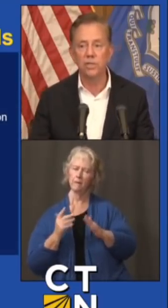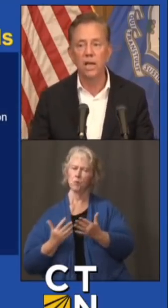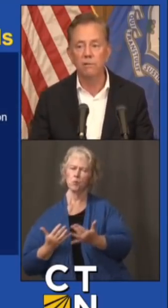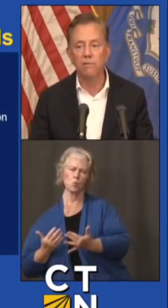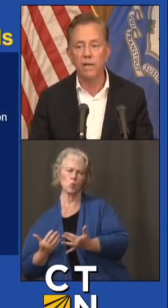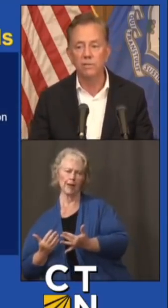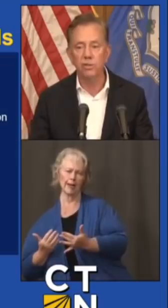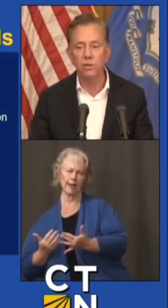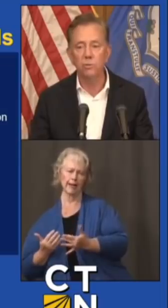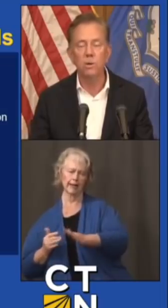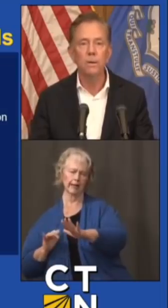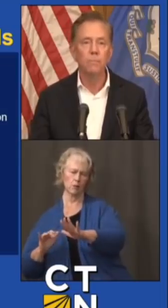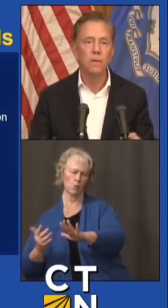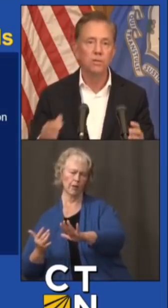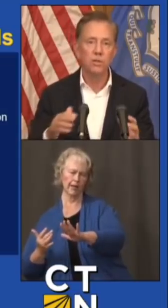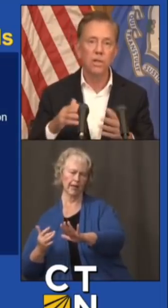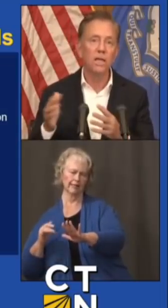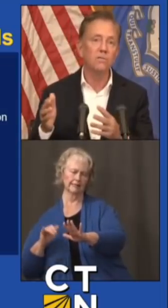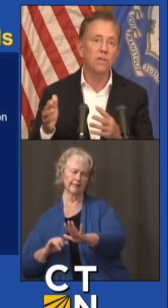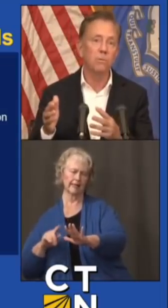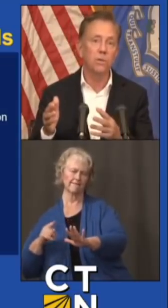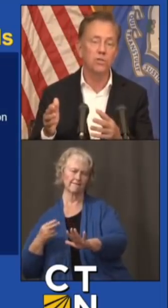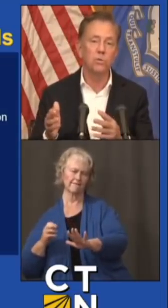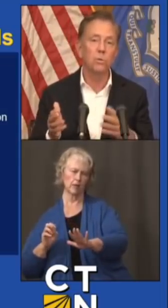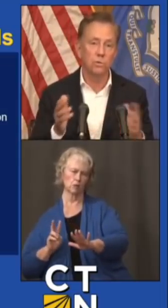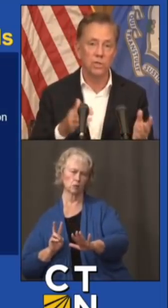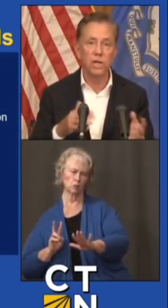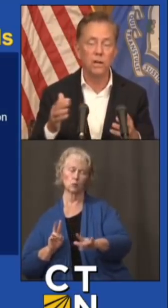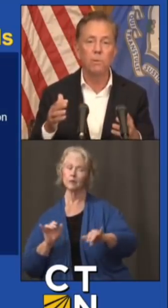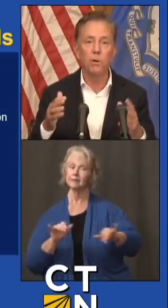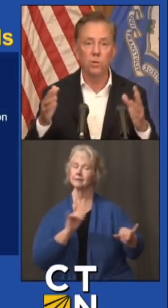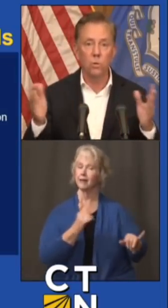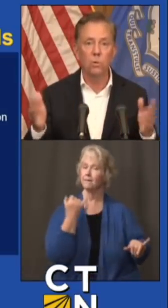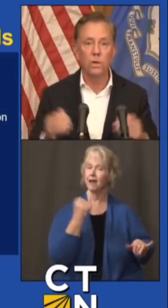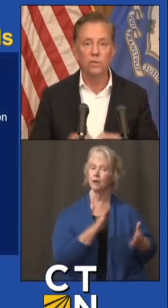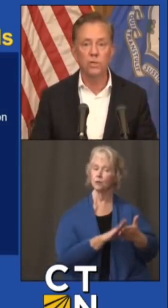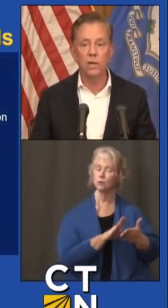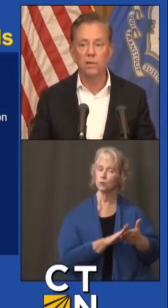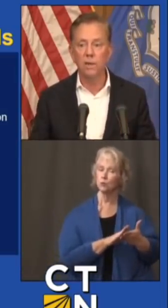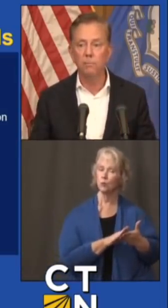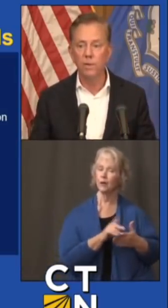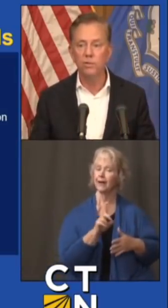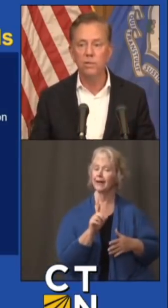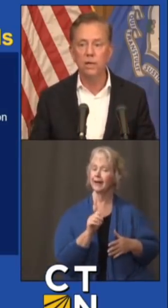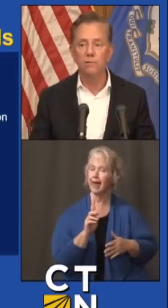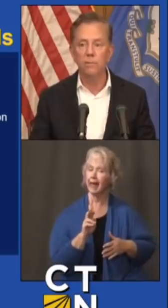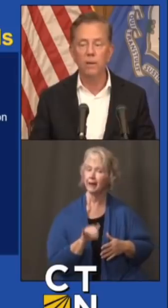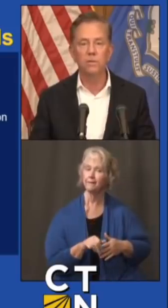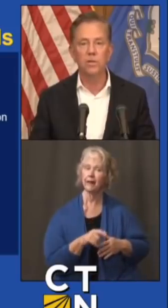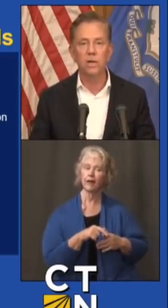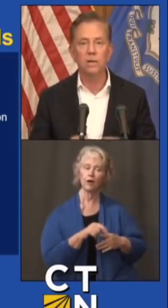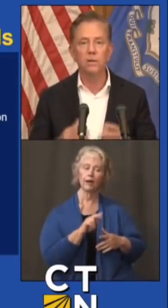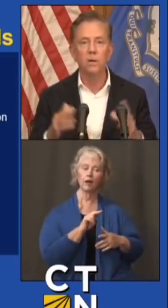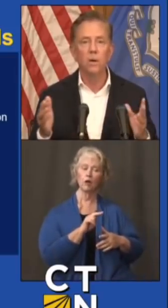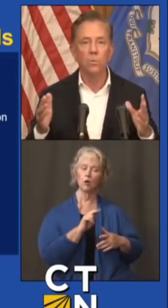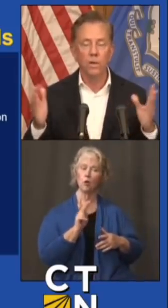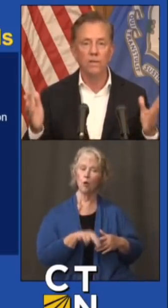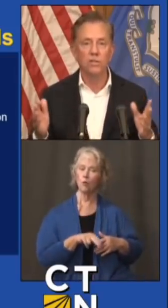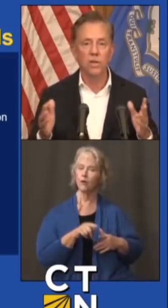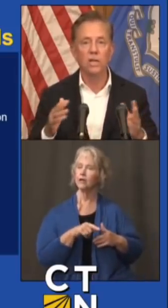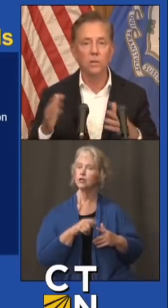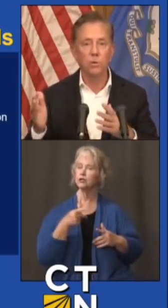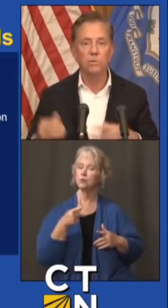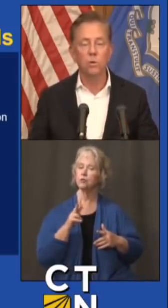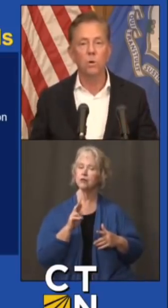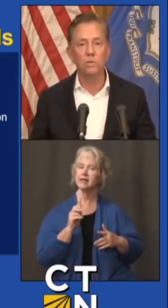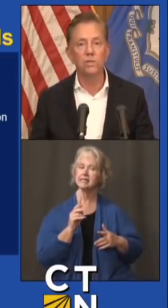to stay at phase 2, just like you've seen with the schools in Danbury and Norwich, and I think Preston now, if I'm not mistaken, where they